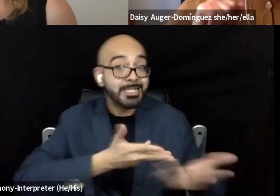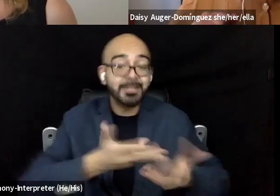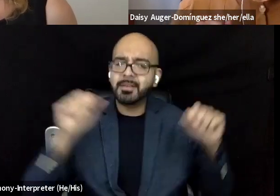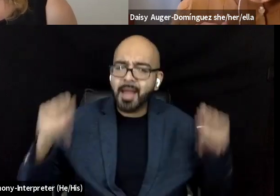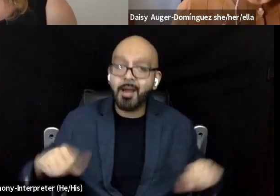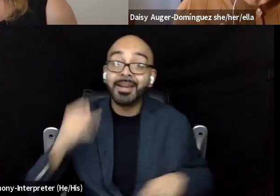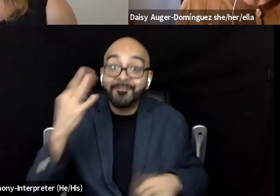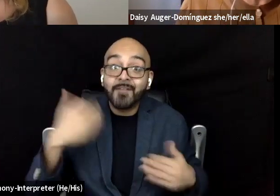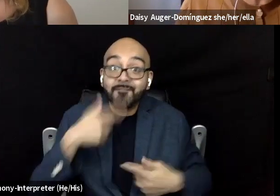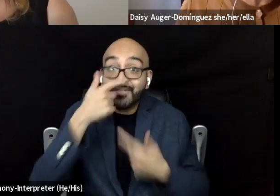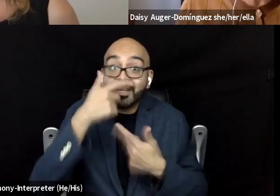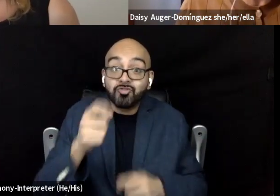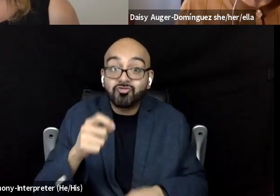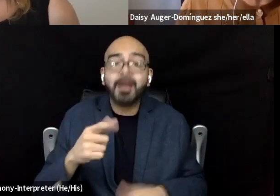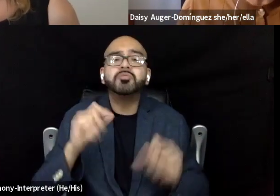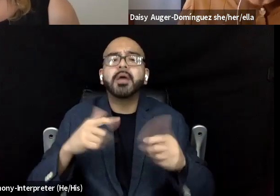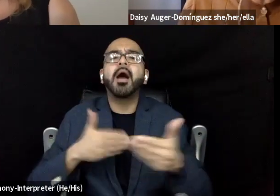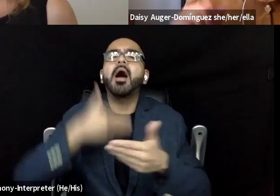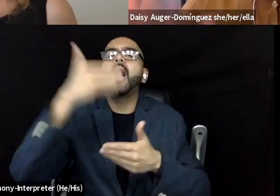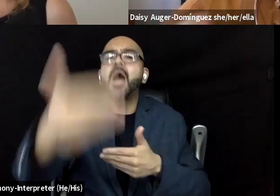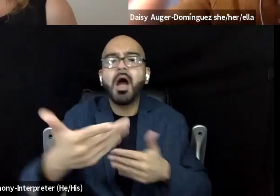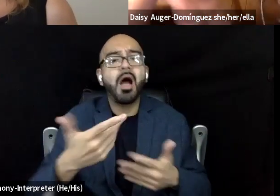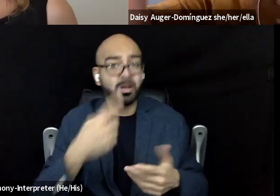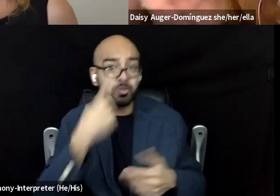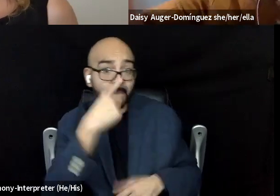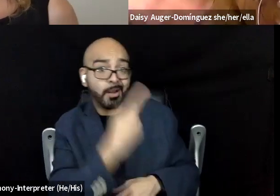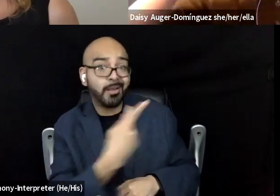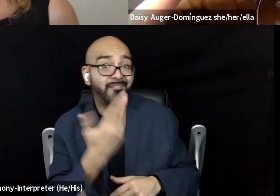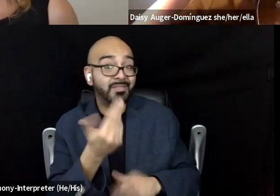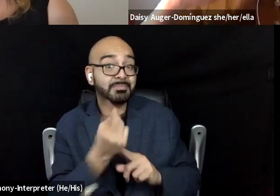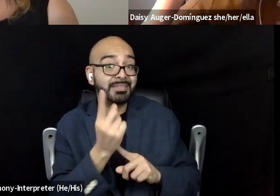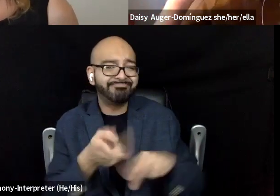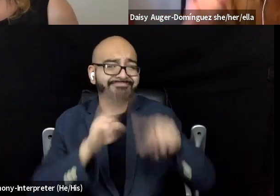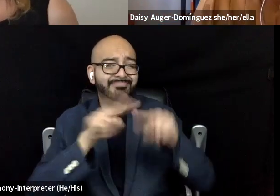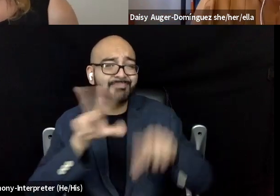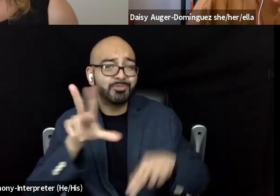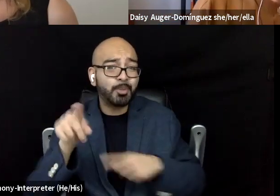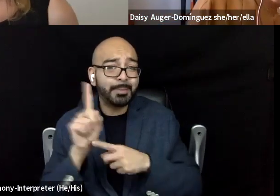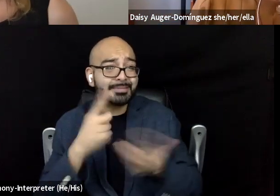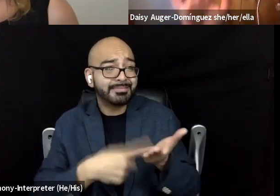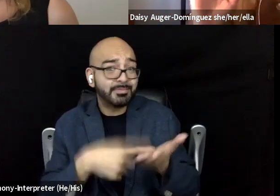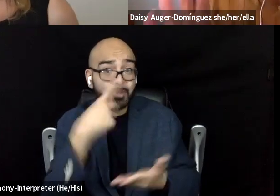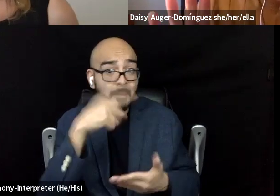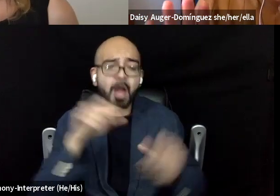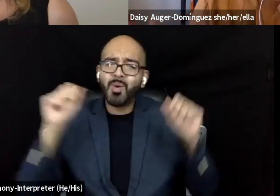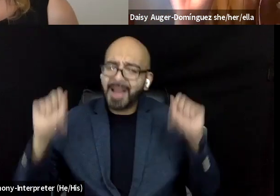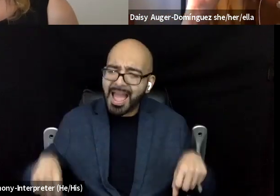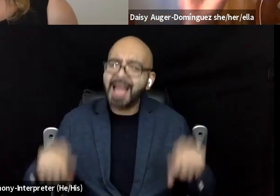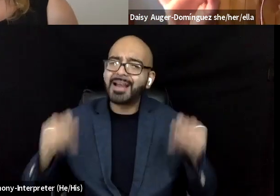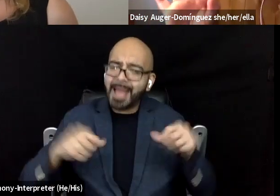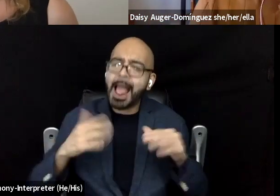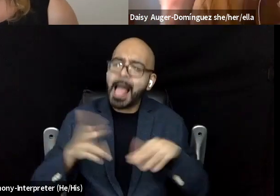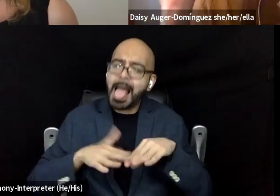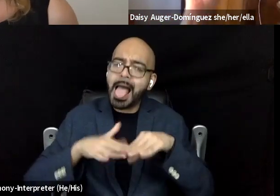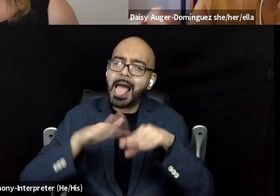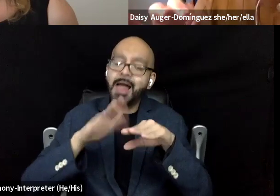can I now get 30 minutes and 2 weeks on your time? Like, you can build into that without it feeling so onerous. But I will tell you, most